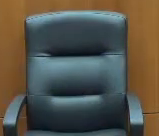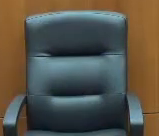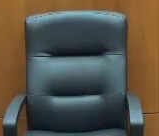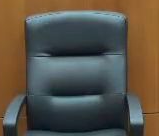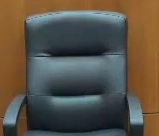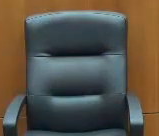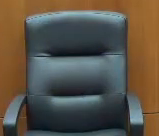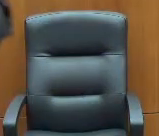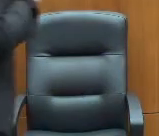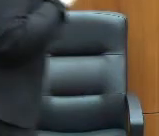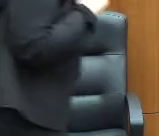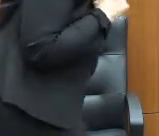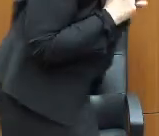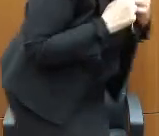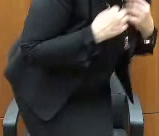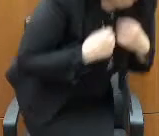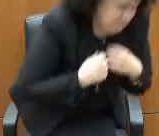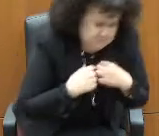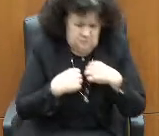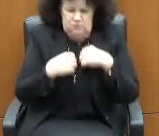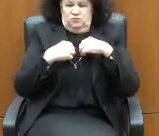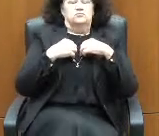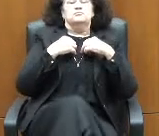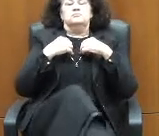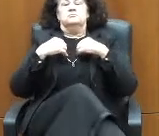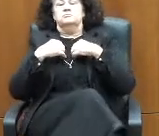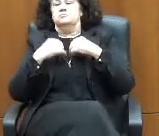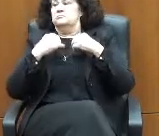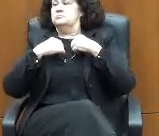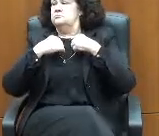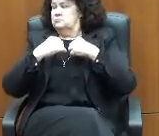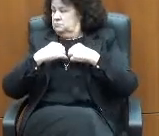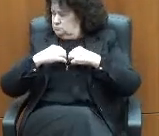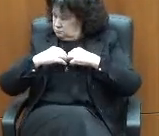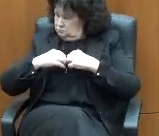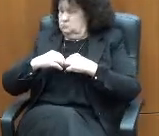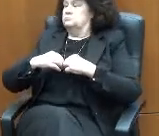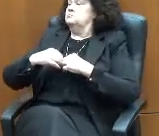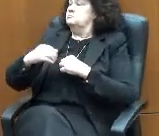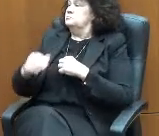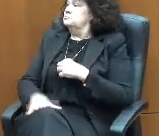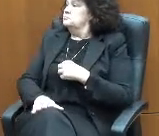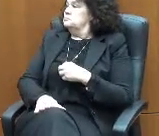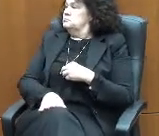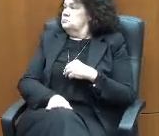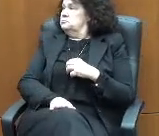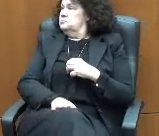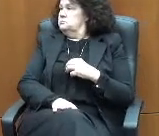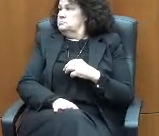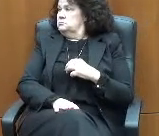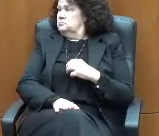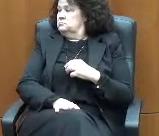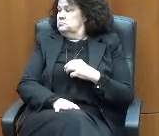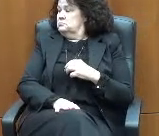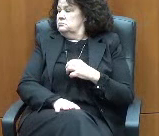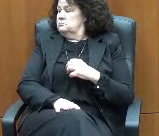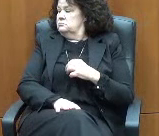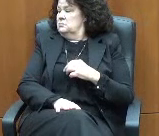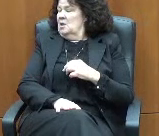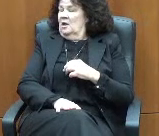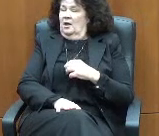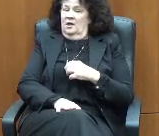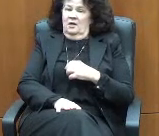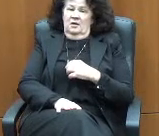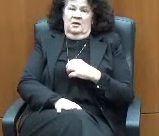Castillo? Here. Ms. Castillo is present. Dr. Davis? Here. Dr. Davis is present. Ms. Ellis? Ms. Ellis is